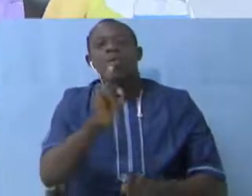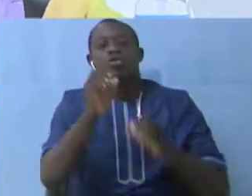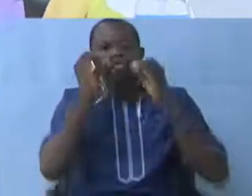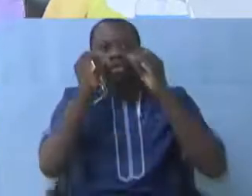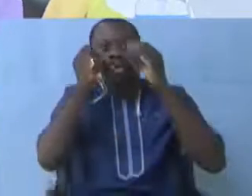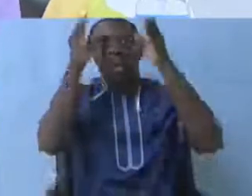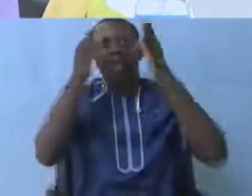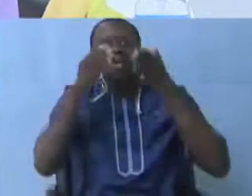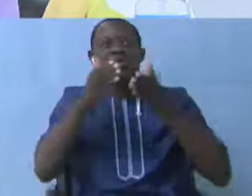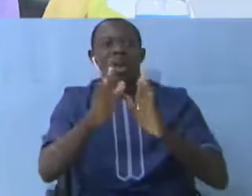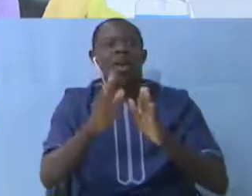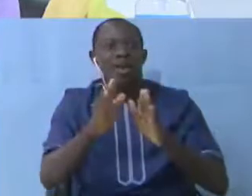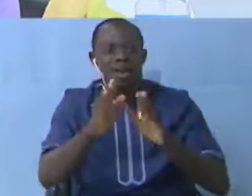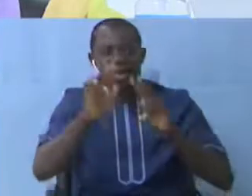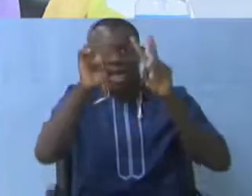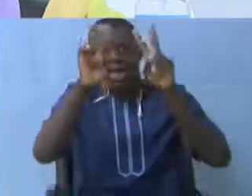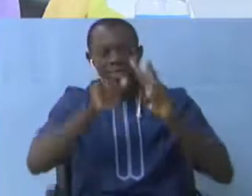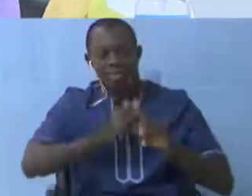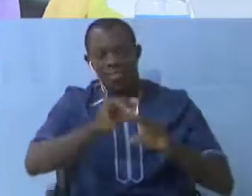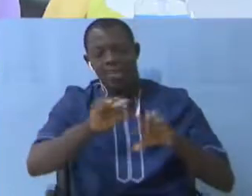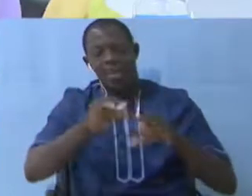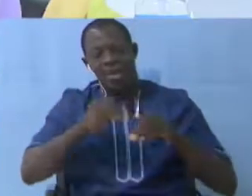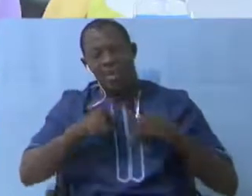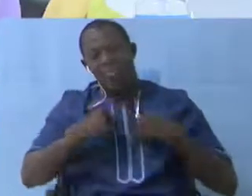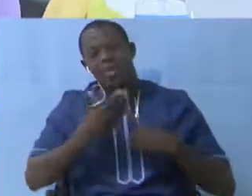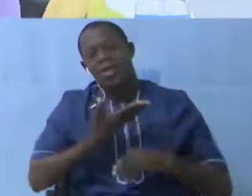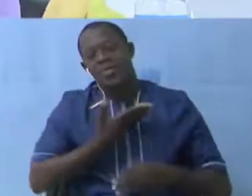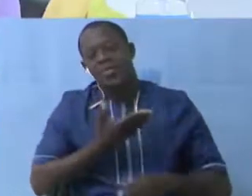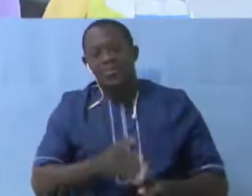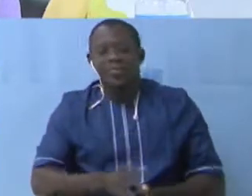surprisingly, he accepted. The